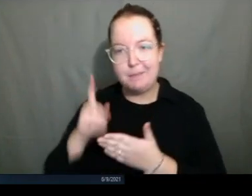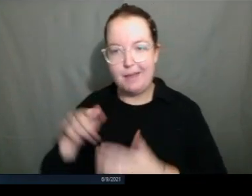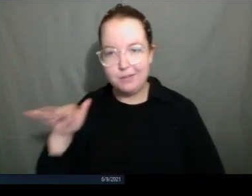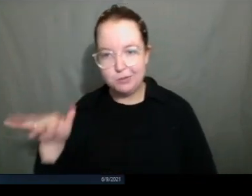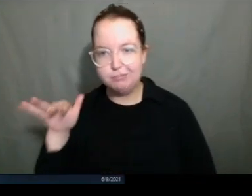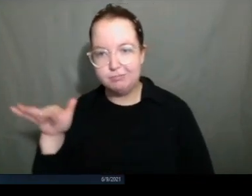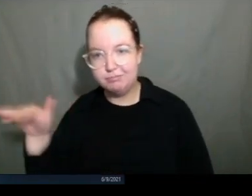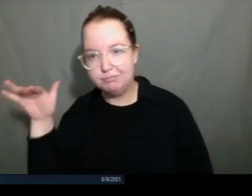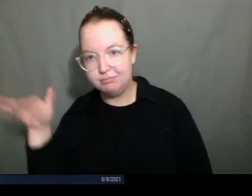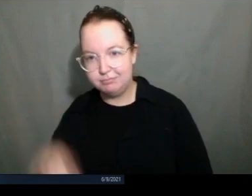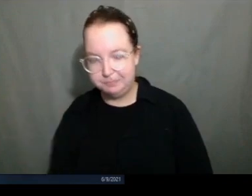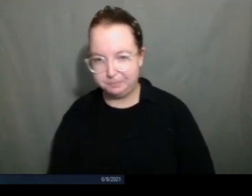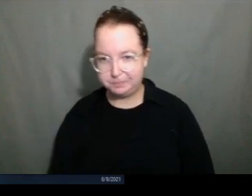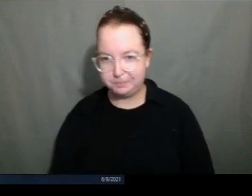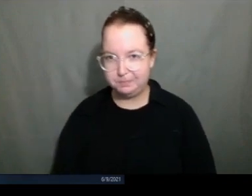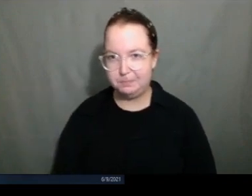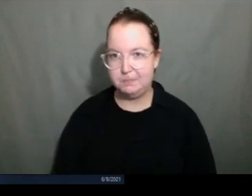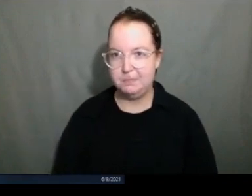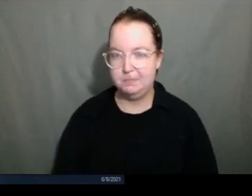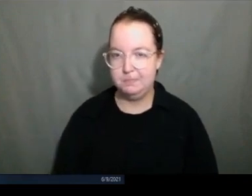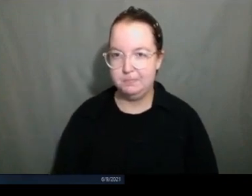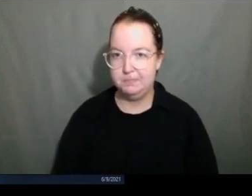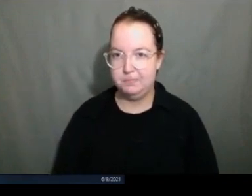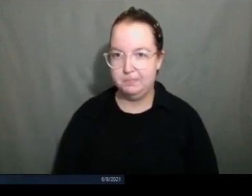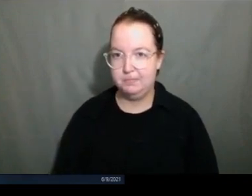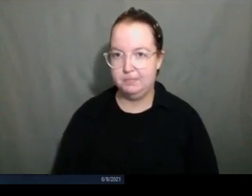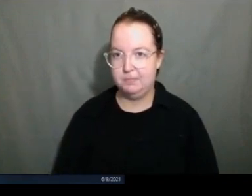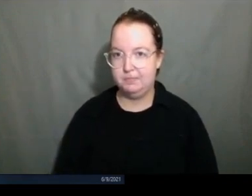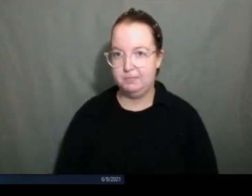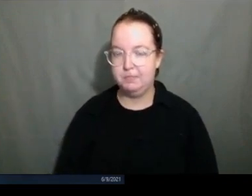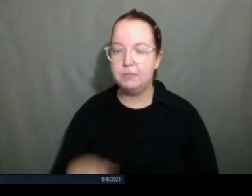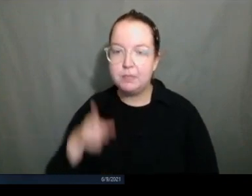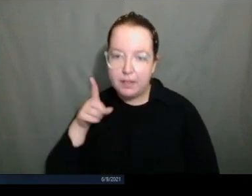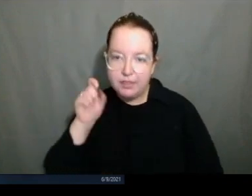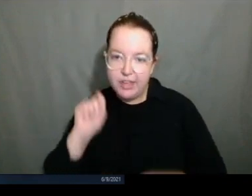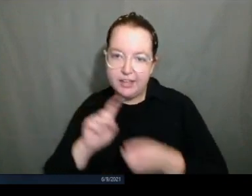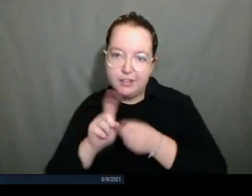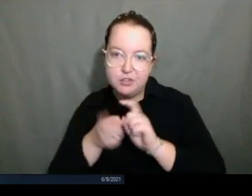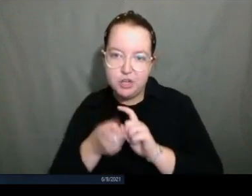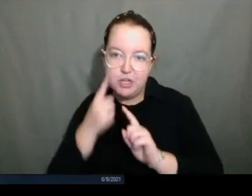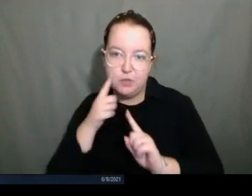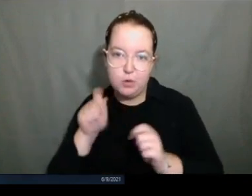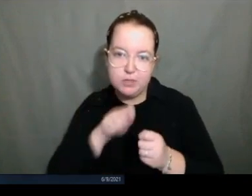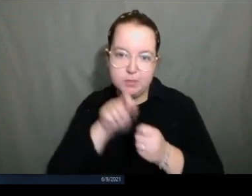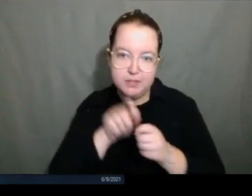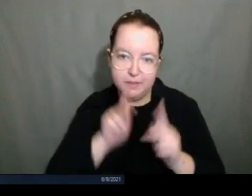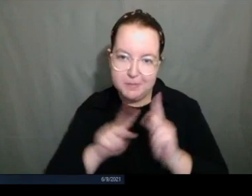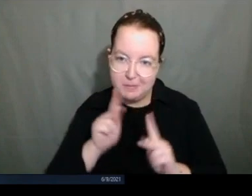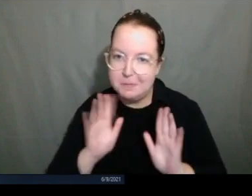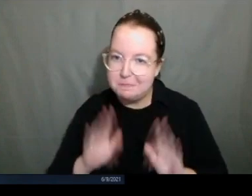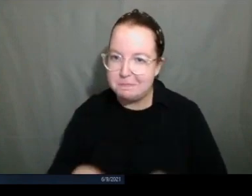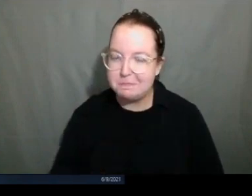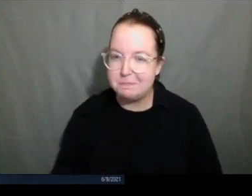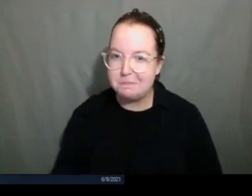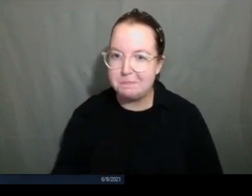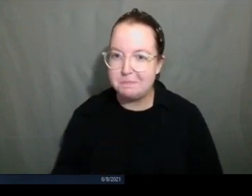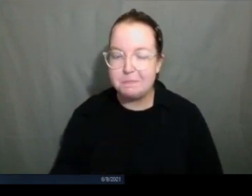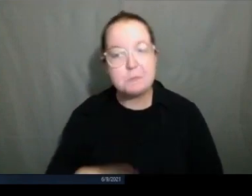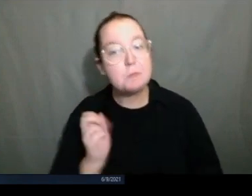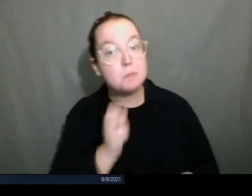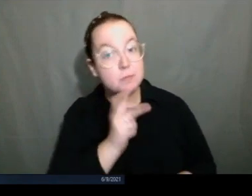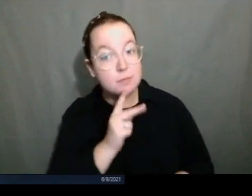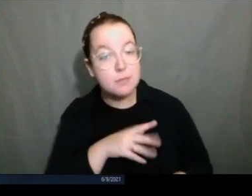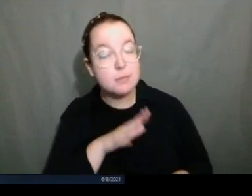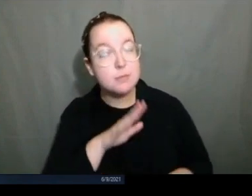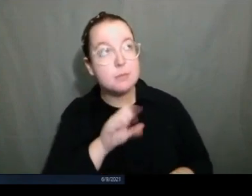lunch. And if not, they can adjust it to have it or not have it depending on what the situation is. Okay. And the